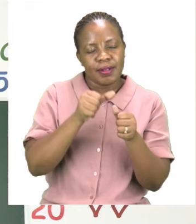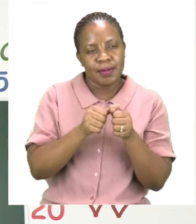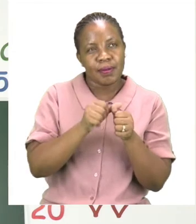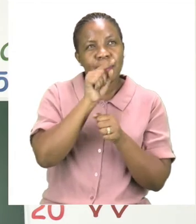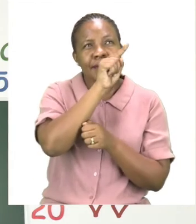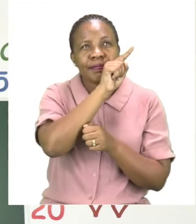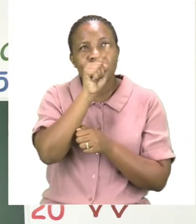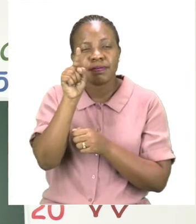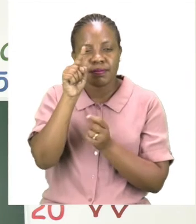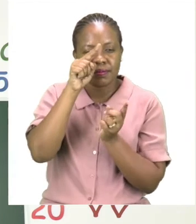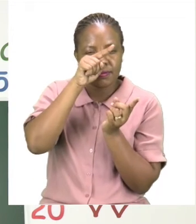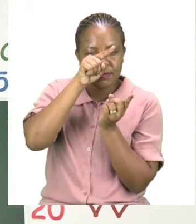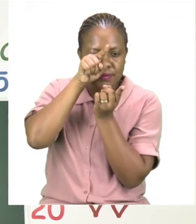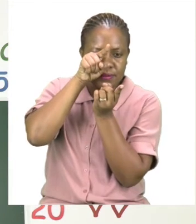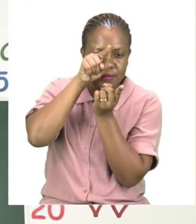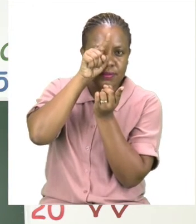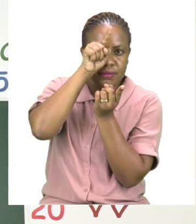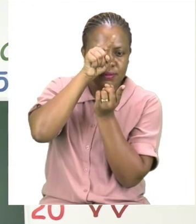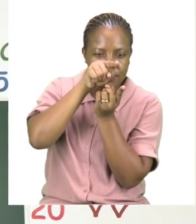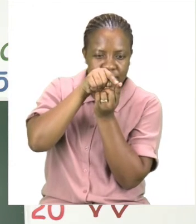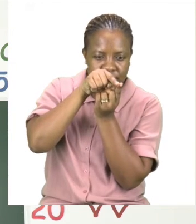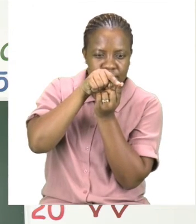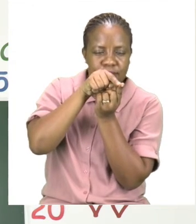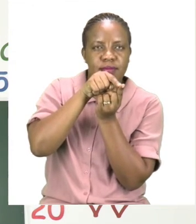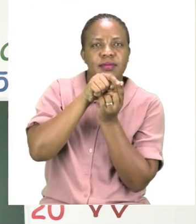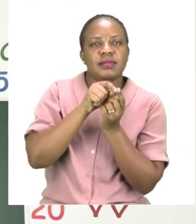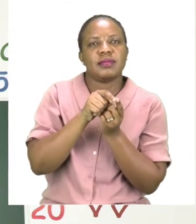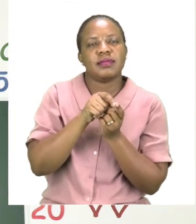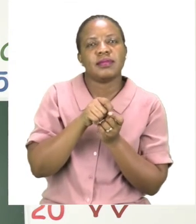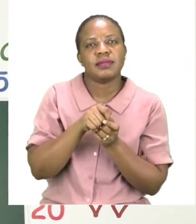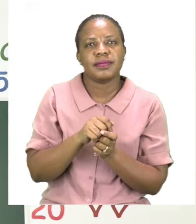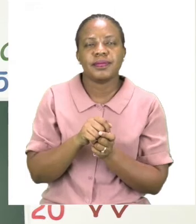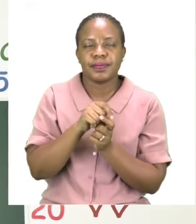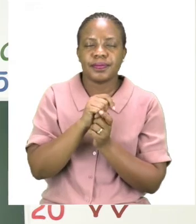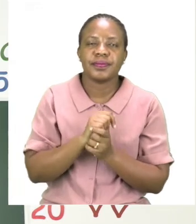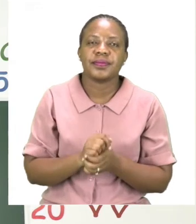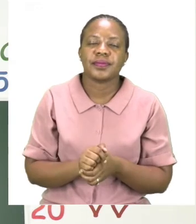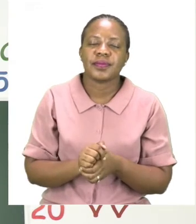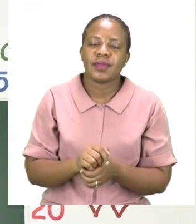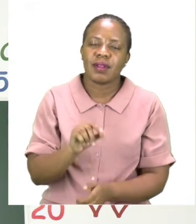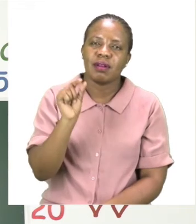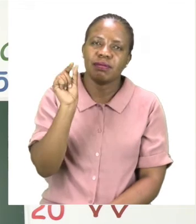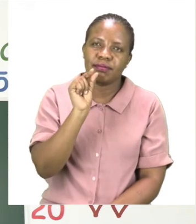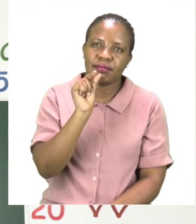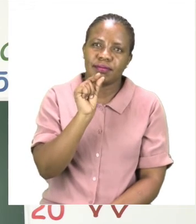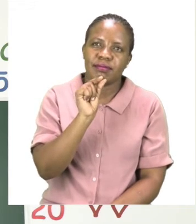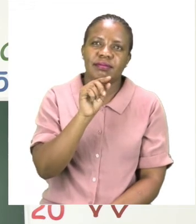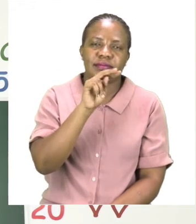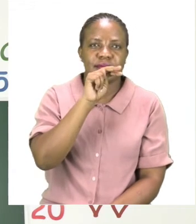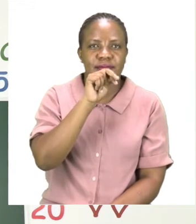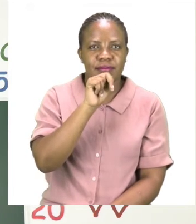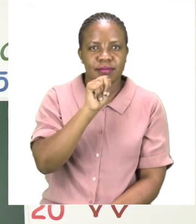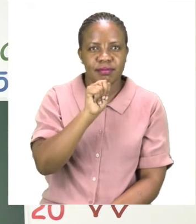the bottom line, so don't forget. Then our small letter N is starting